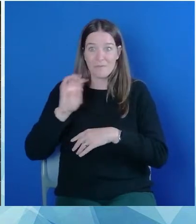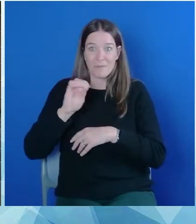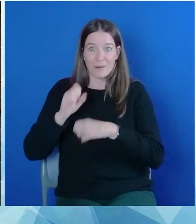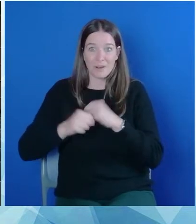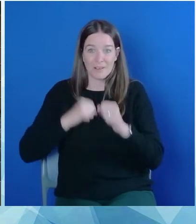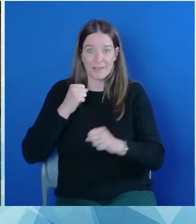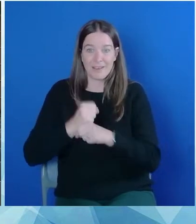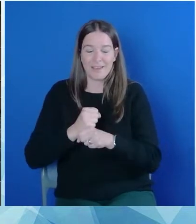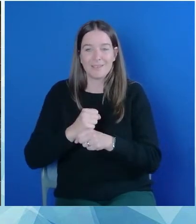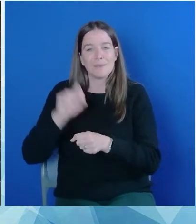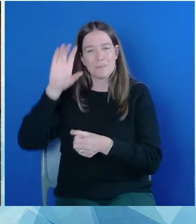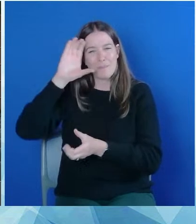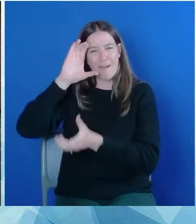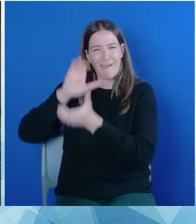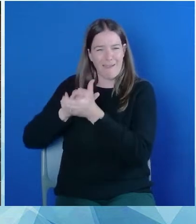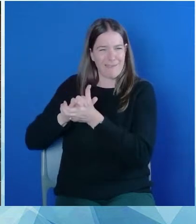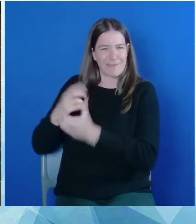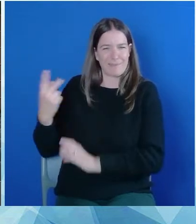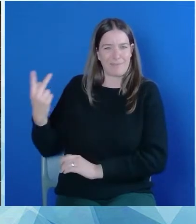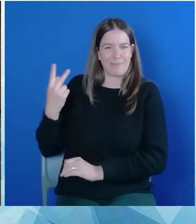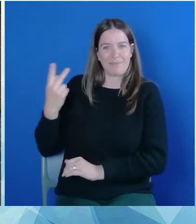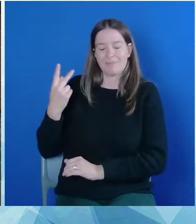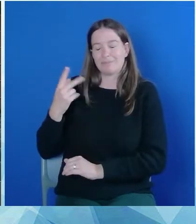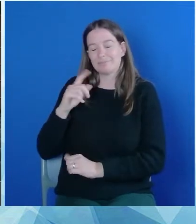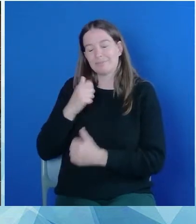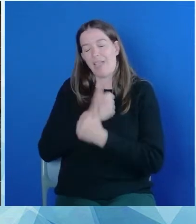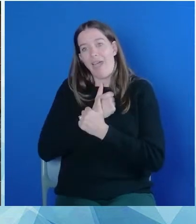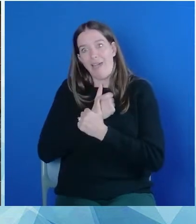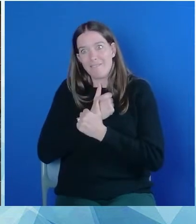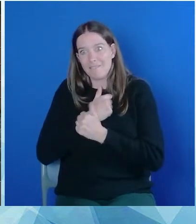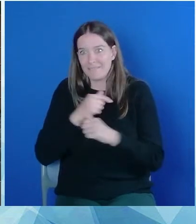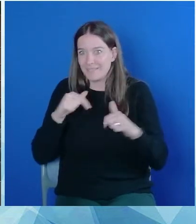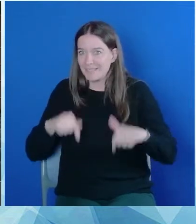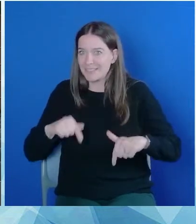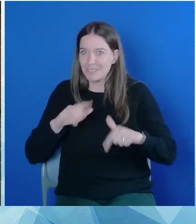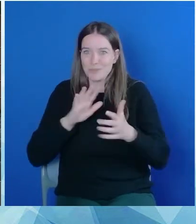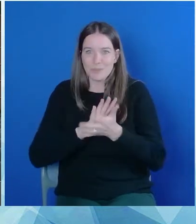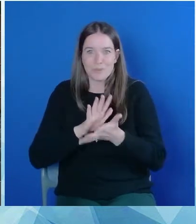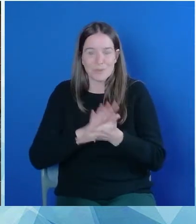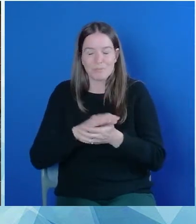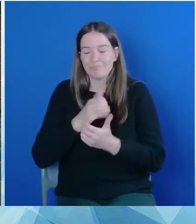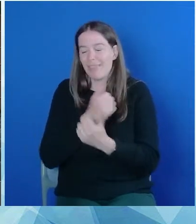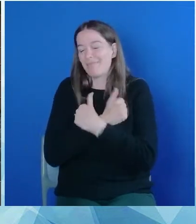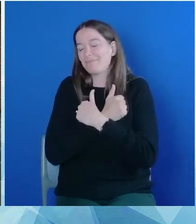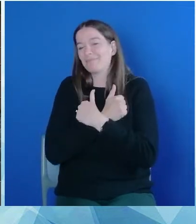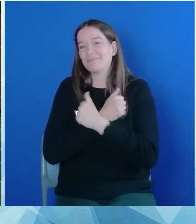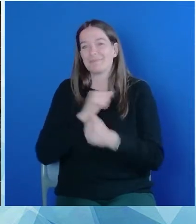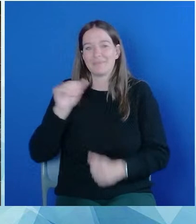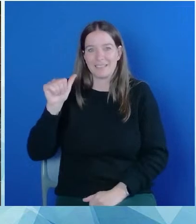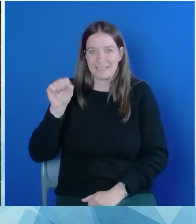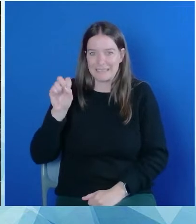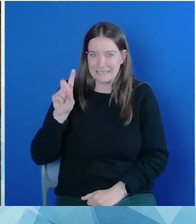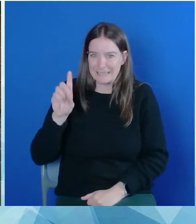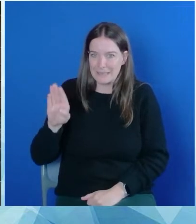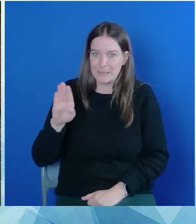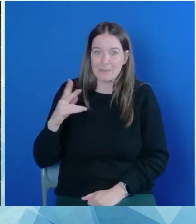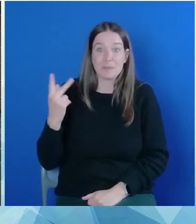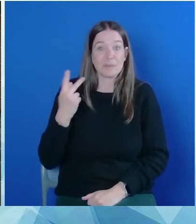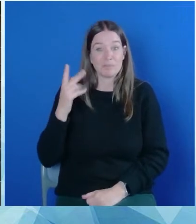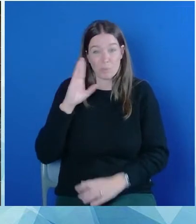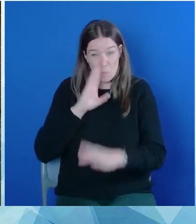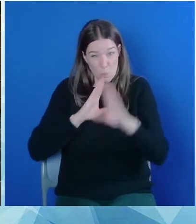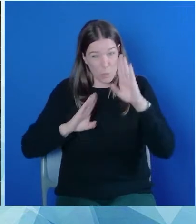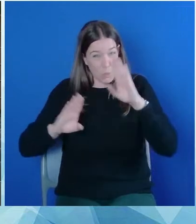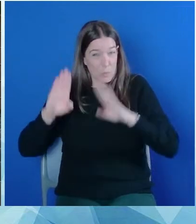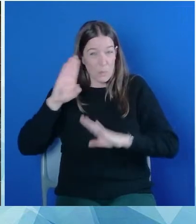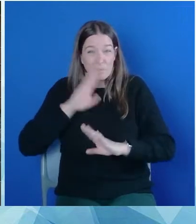My husband and I love this school. We love ASDB, and we have been worried.